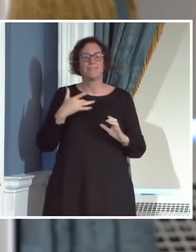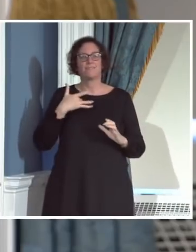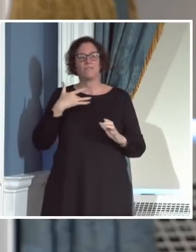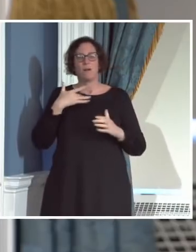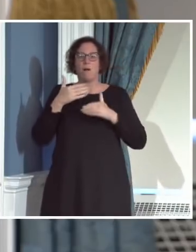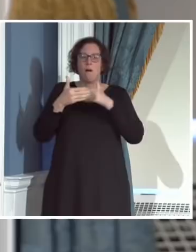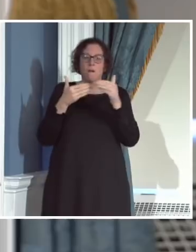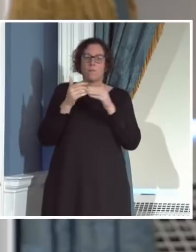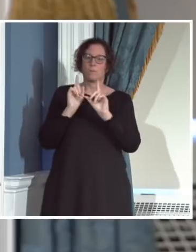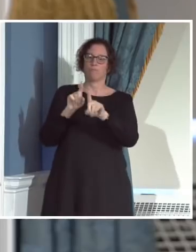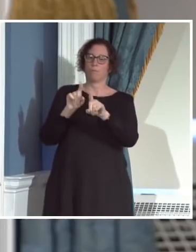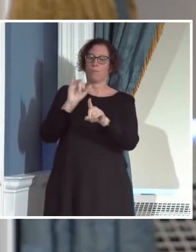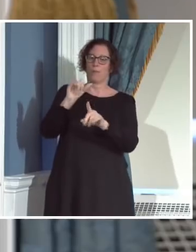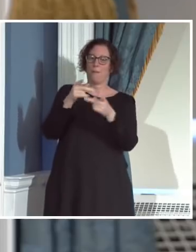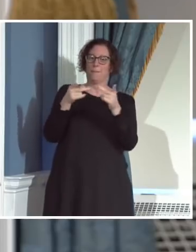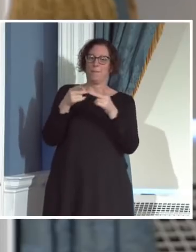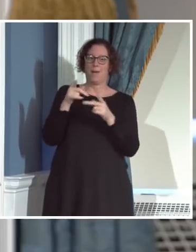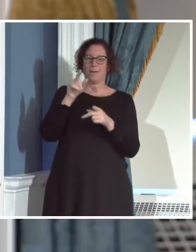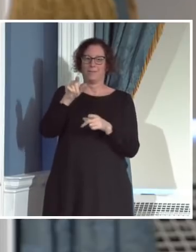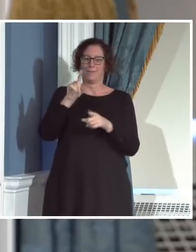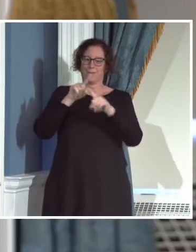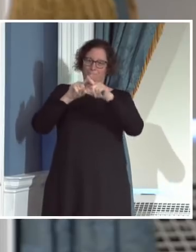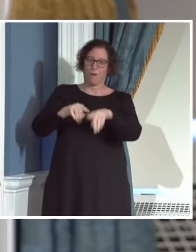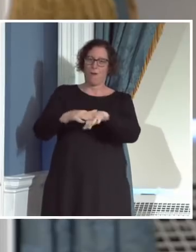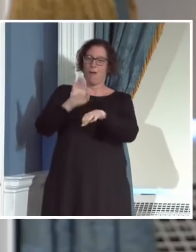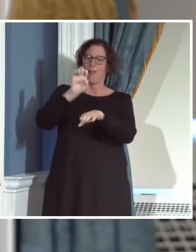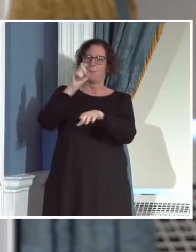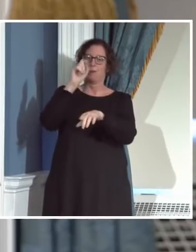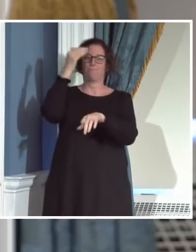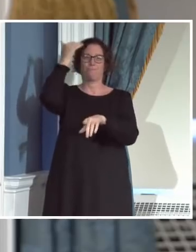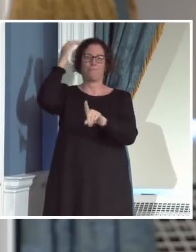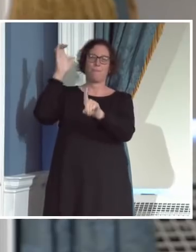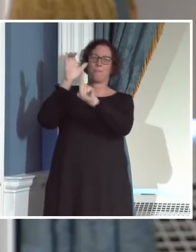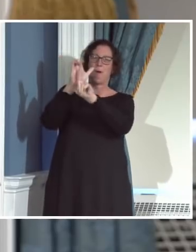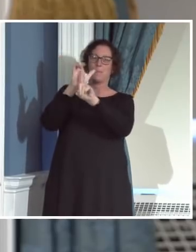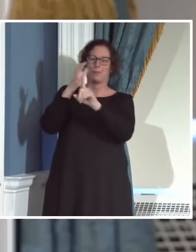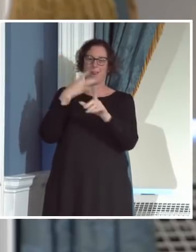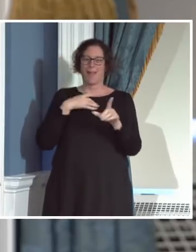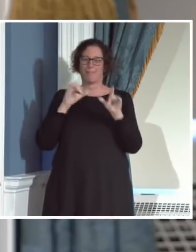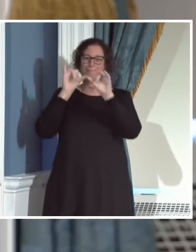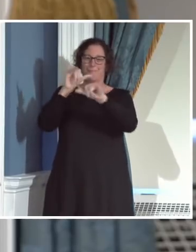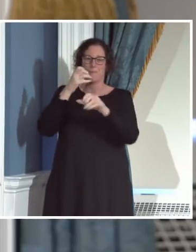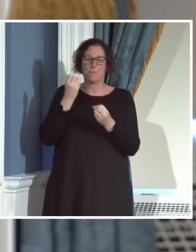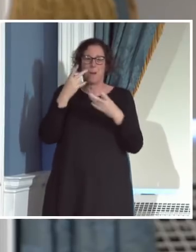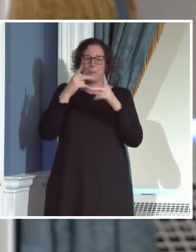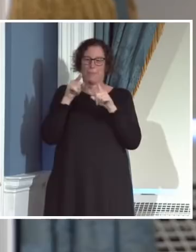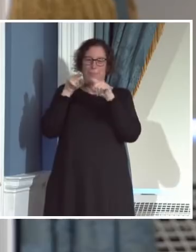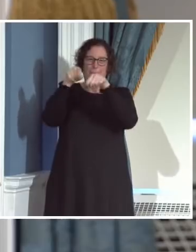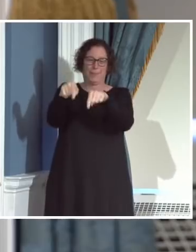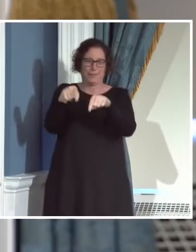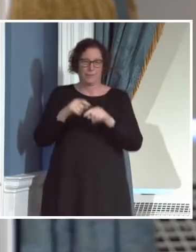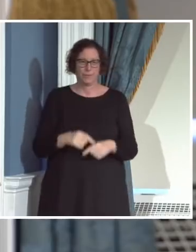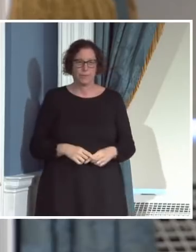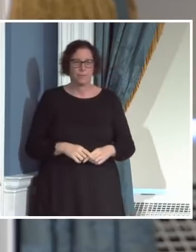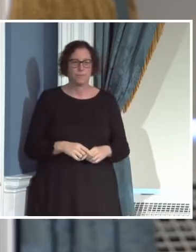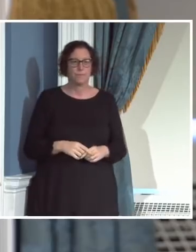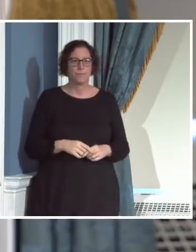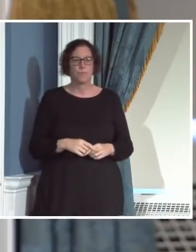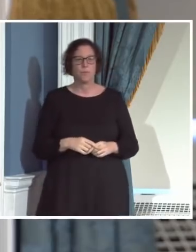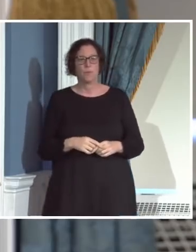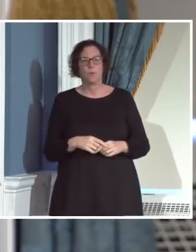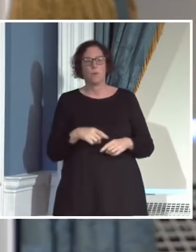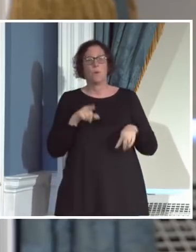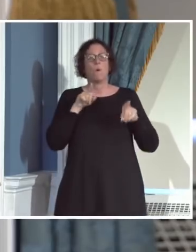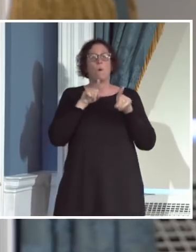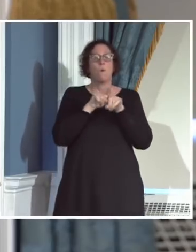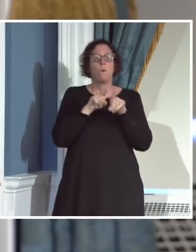of the aspects of the epidemiology, we know that in Queens, many families, because of poverty, live